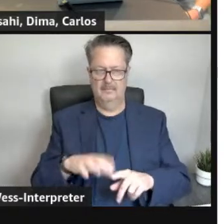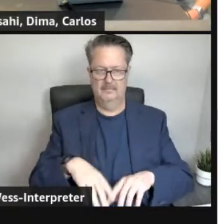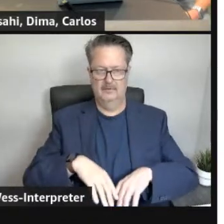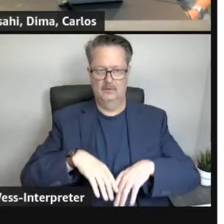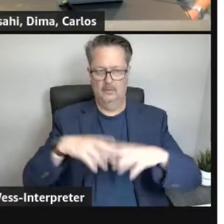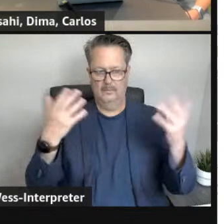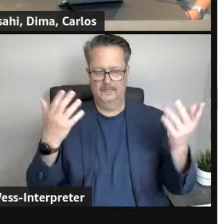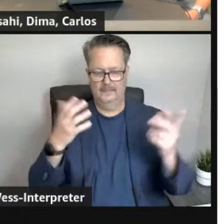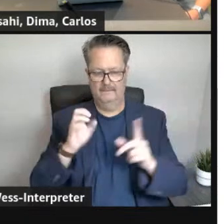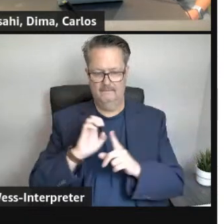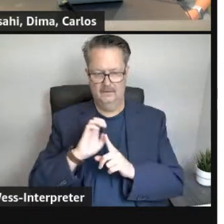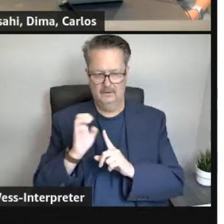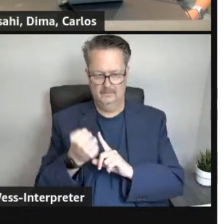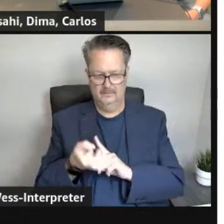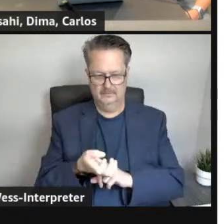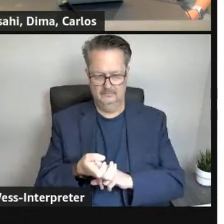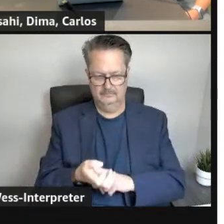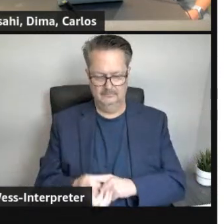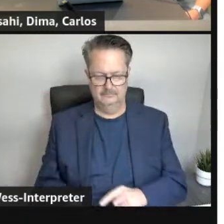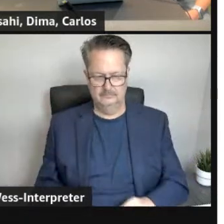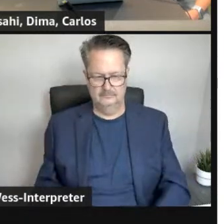environment.